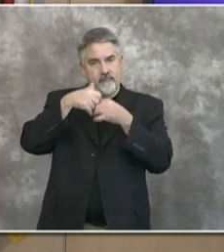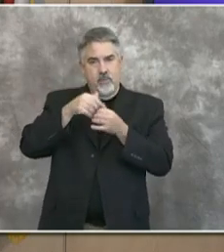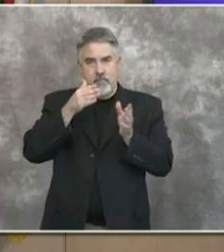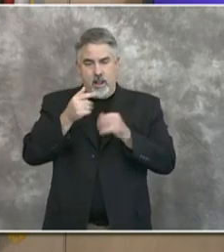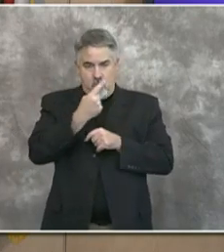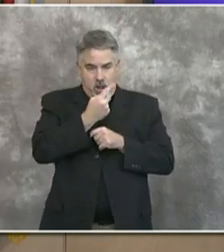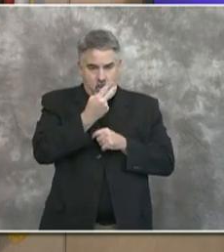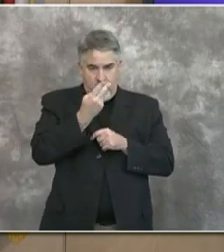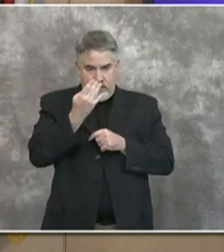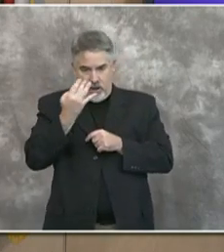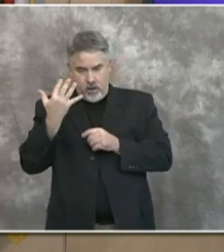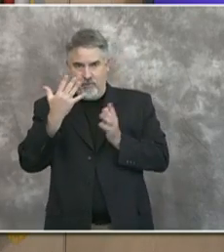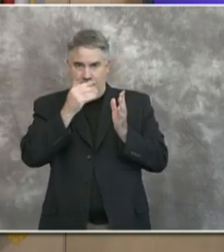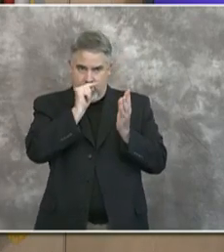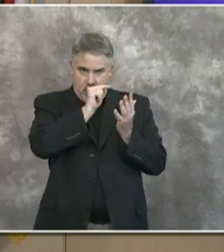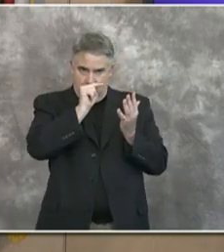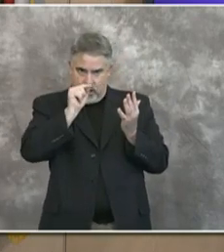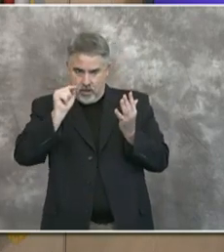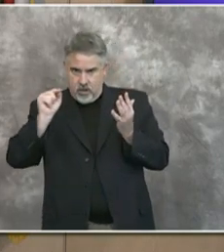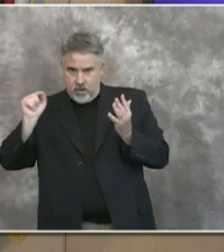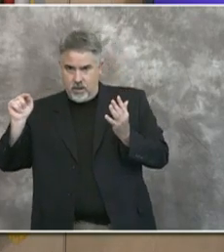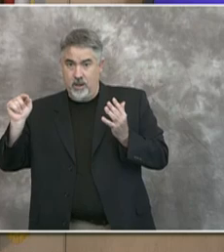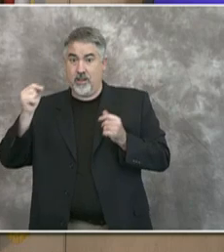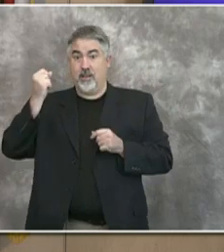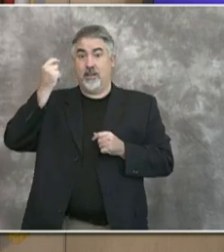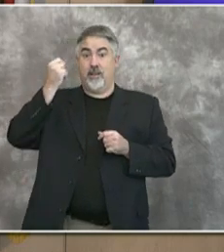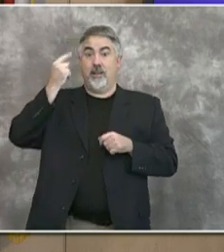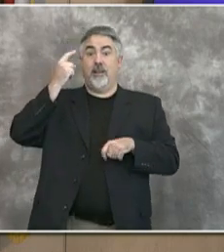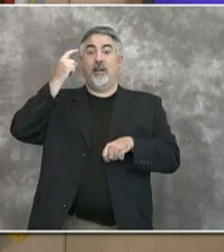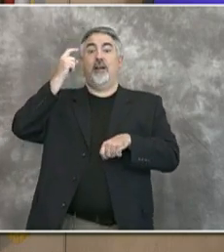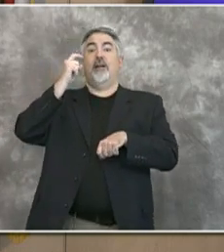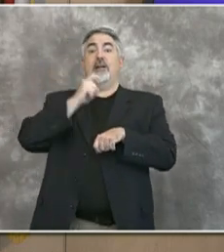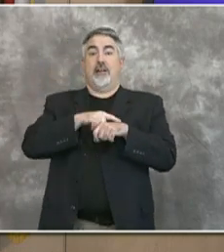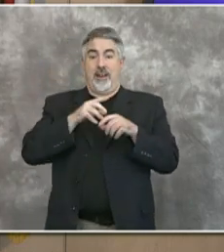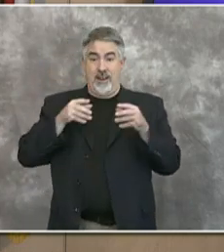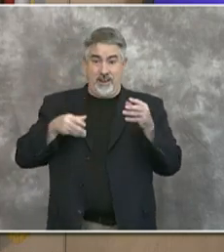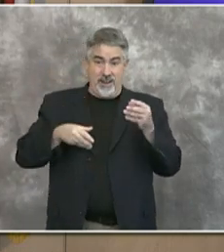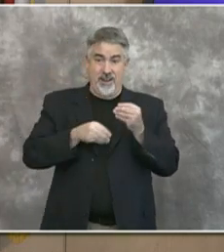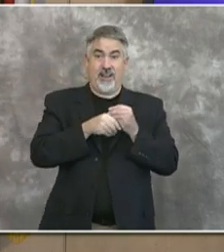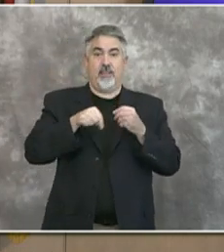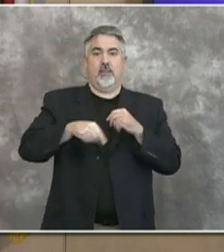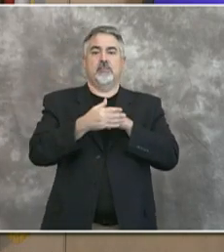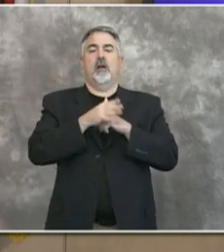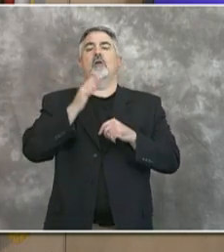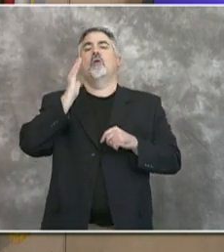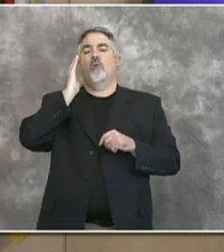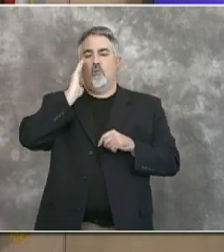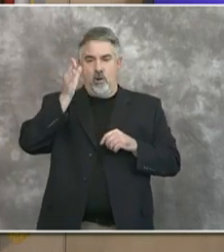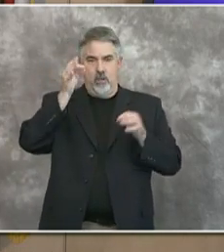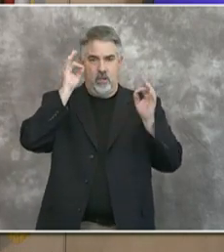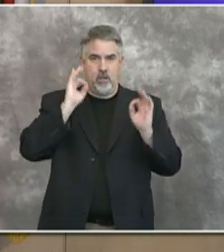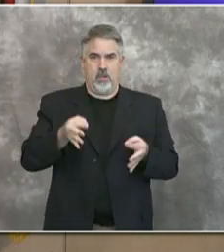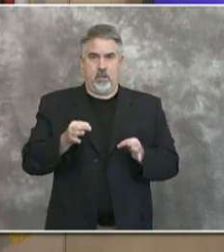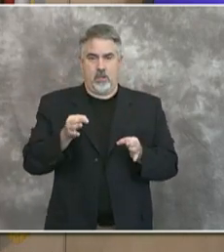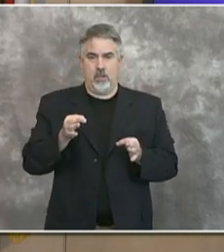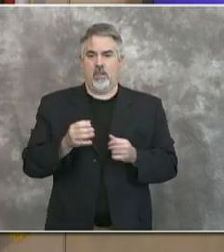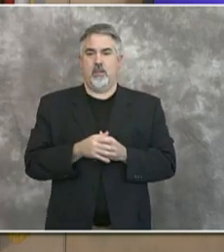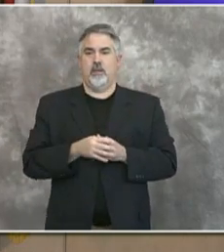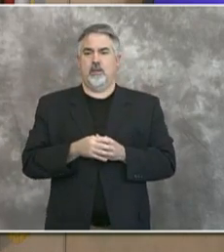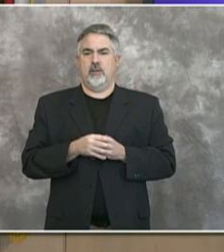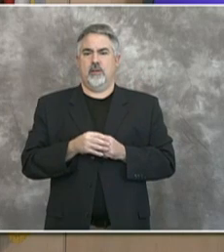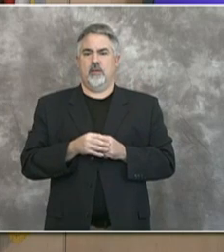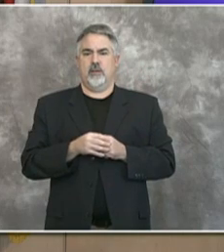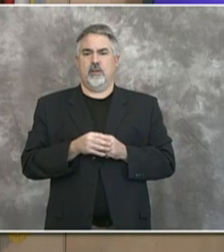be at the discretion of the County of San Diego, and in particular, our public health officer. The reason that those restrictions were initially put in place